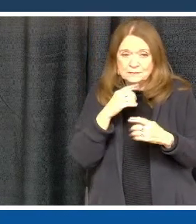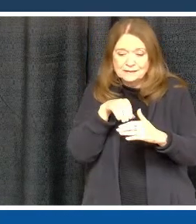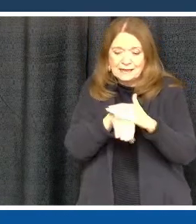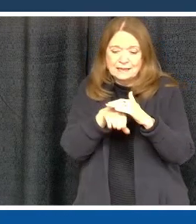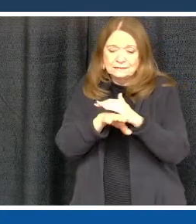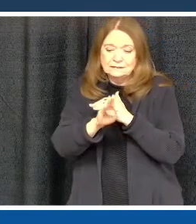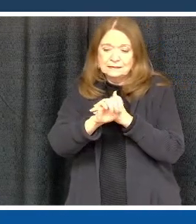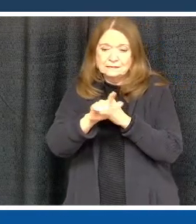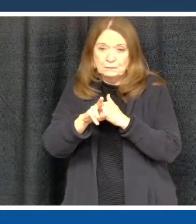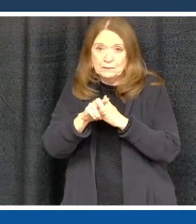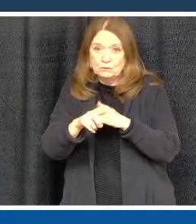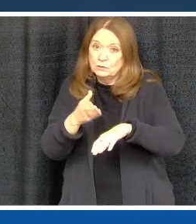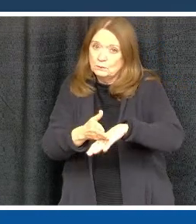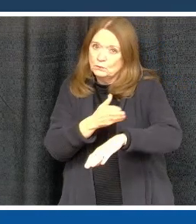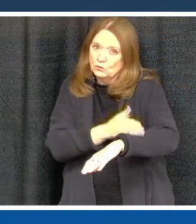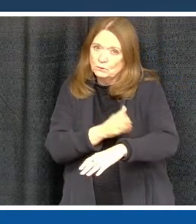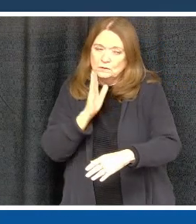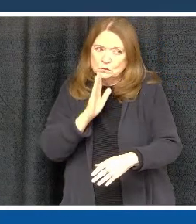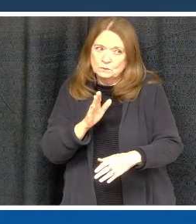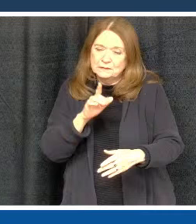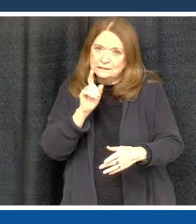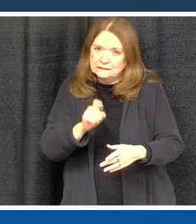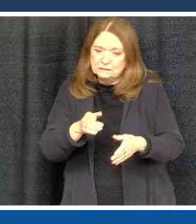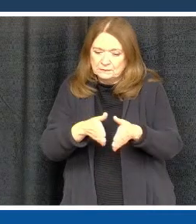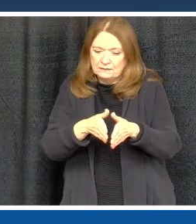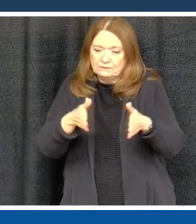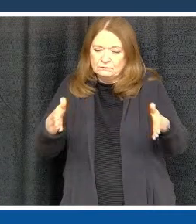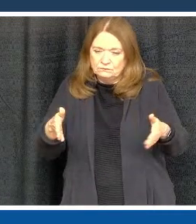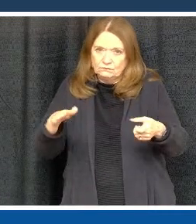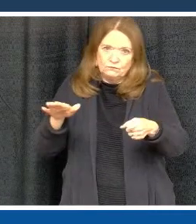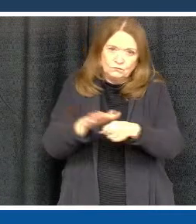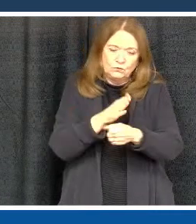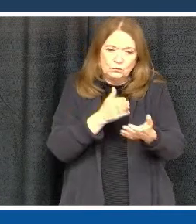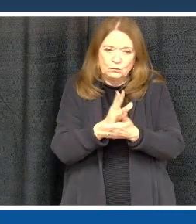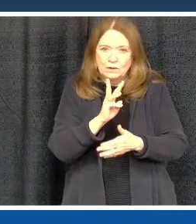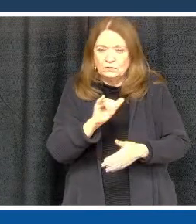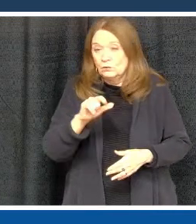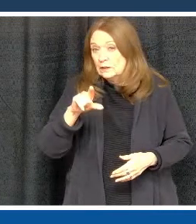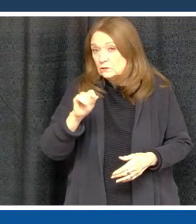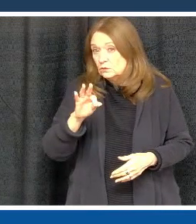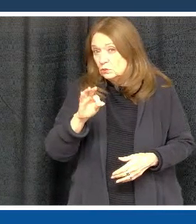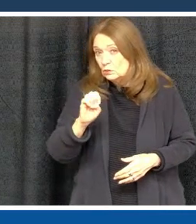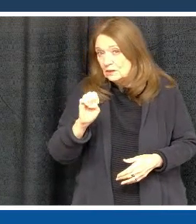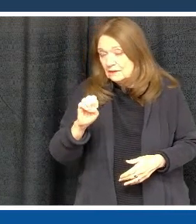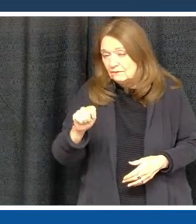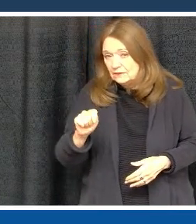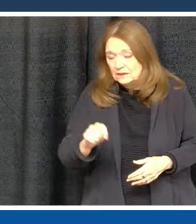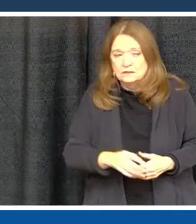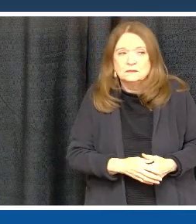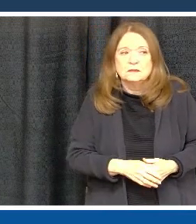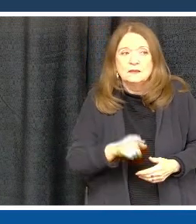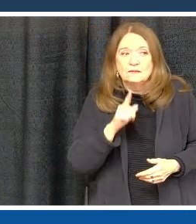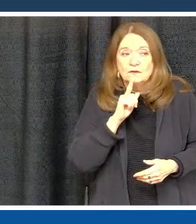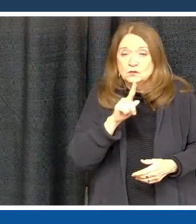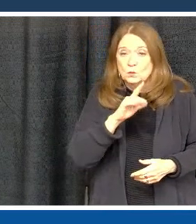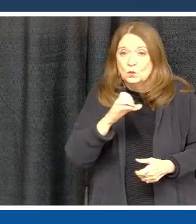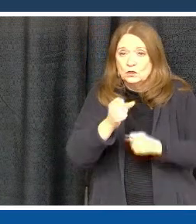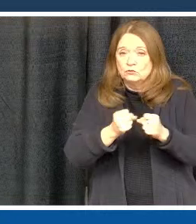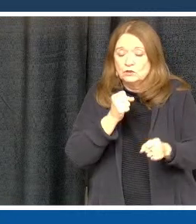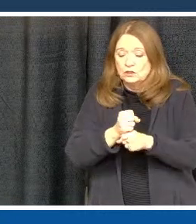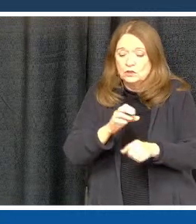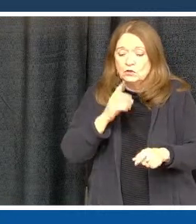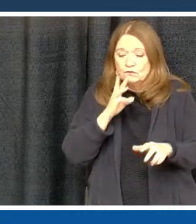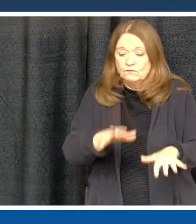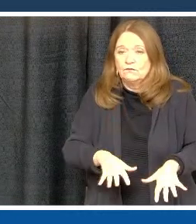Road, improvements would be likely, widen to the full right-of-way width, 20 feet, as I mentioned. There's a 100-year flood easement